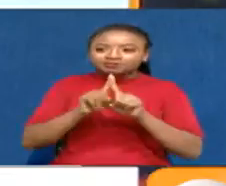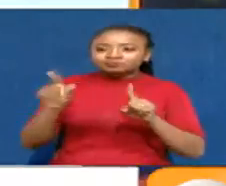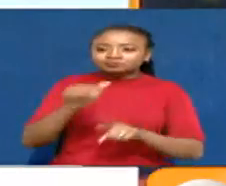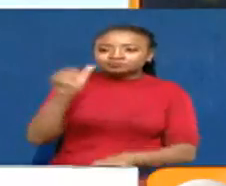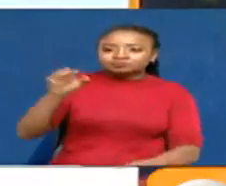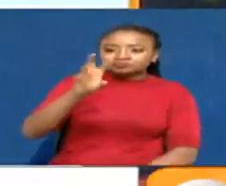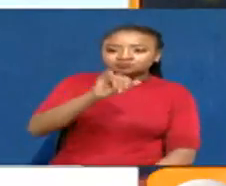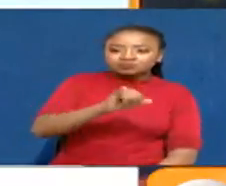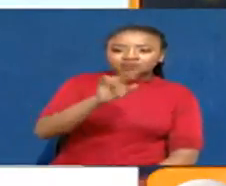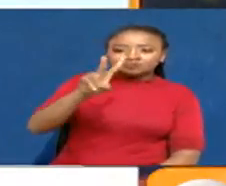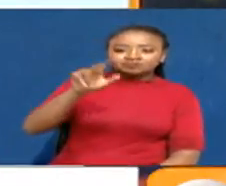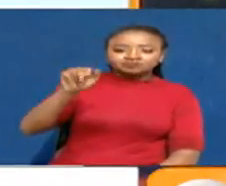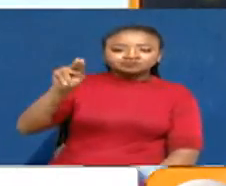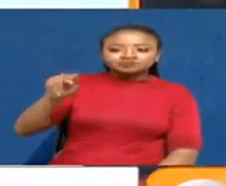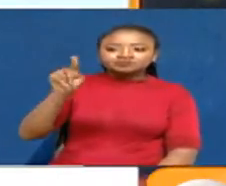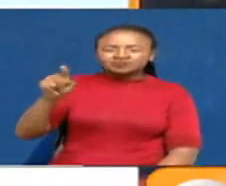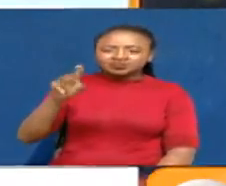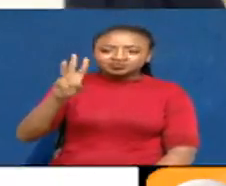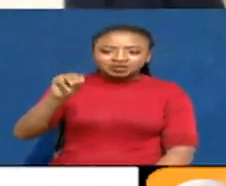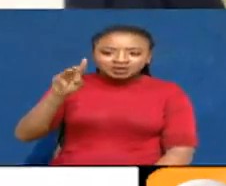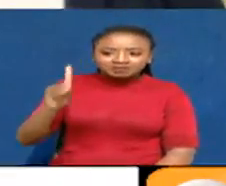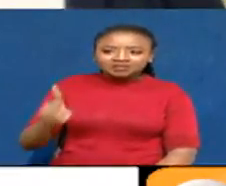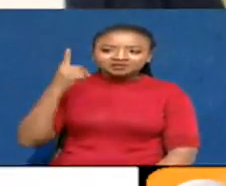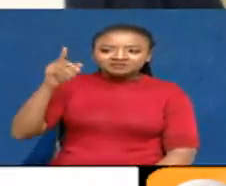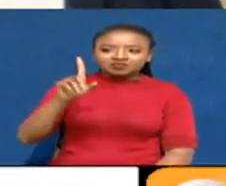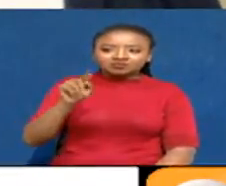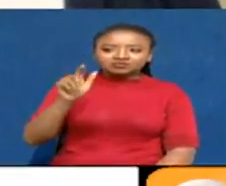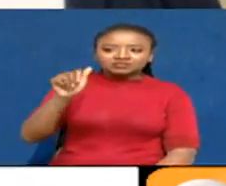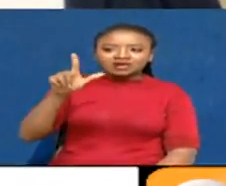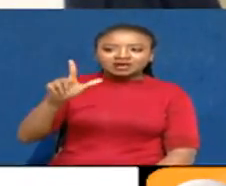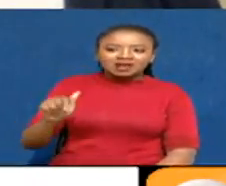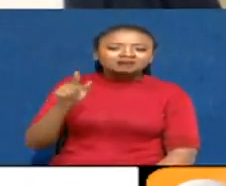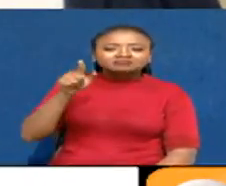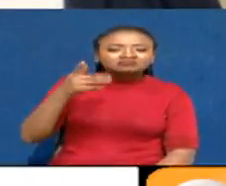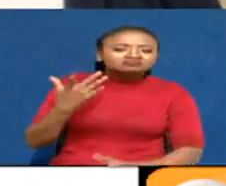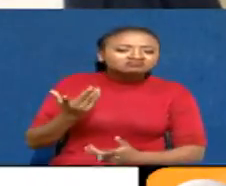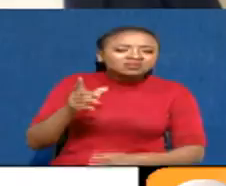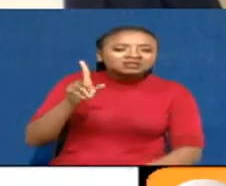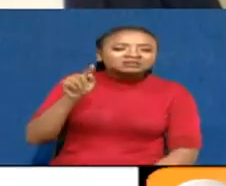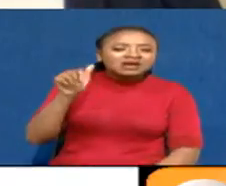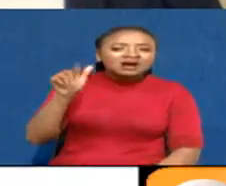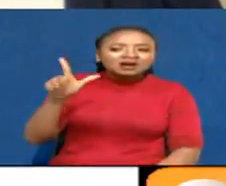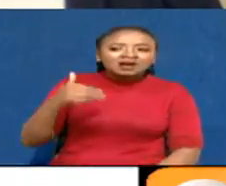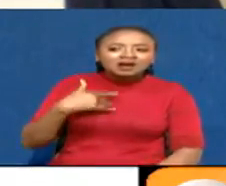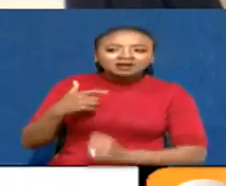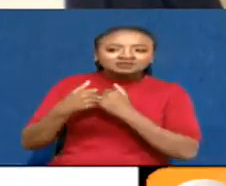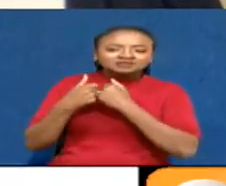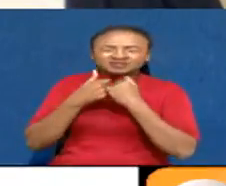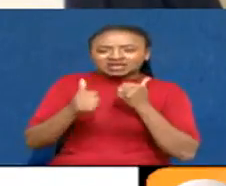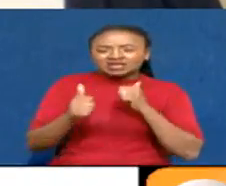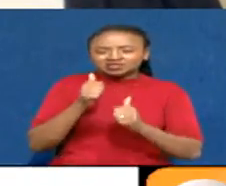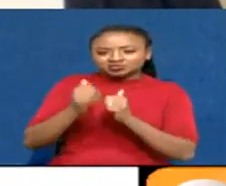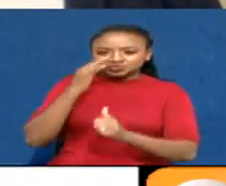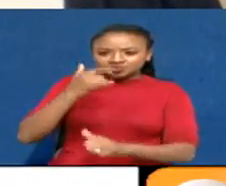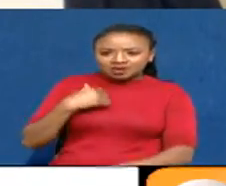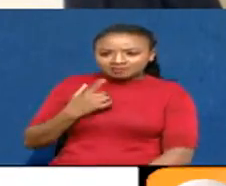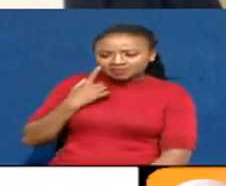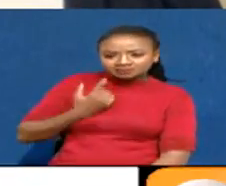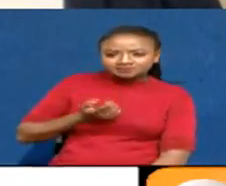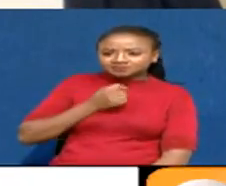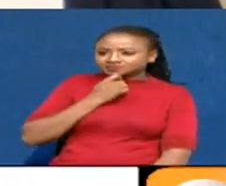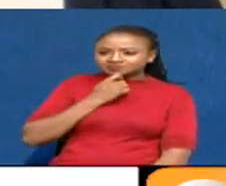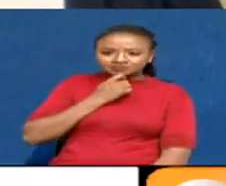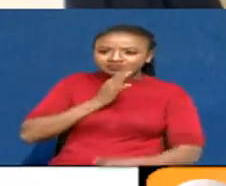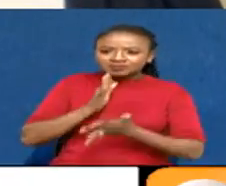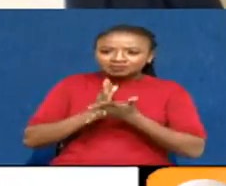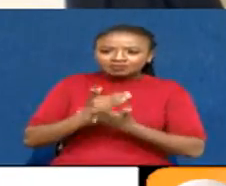you're the MD for TALA. What are some of the greatest challenges you're facing as a TALA MD on this issue? Because I'm getting a picture from the chairman that there